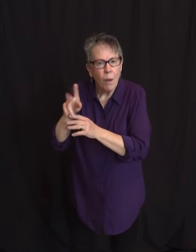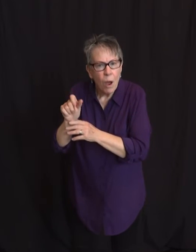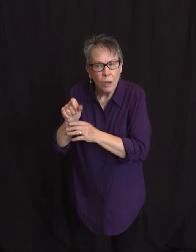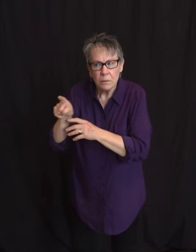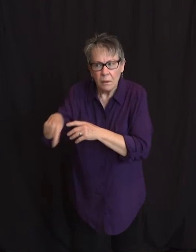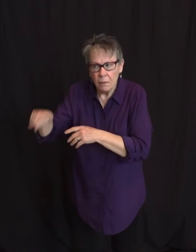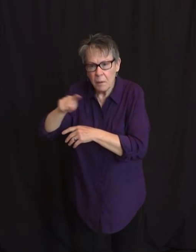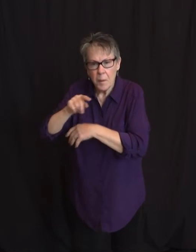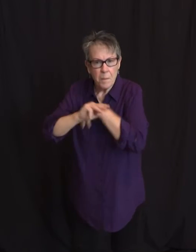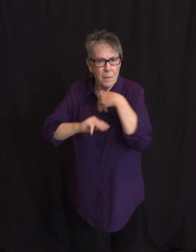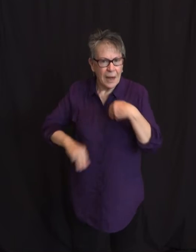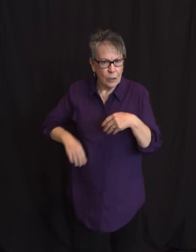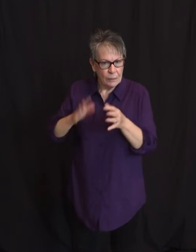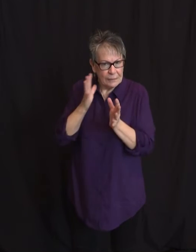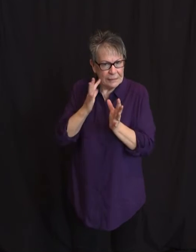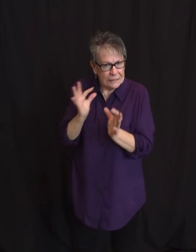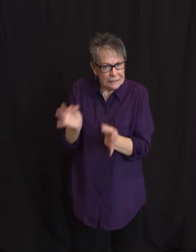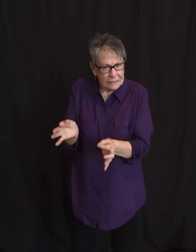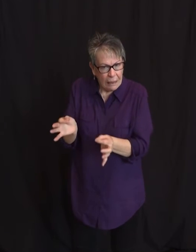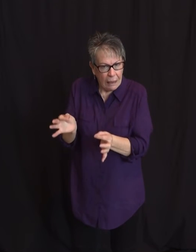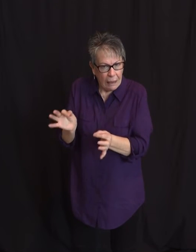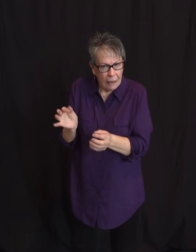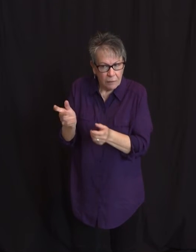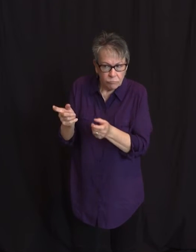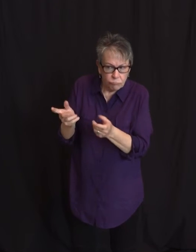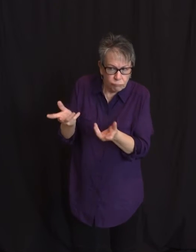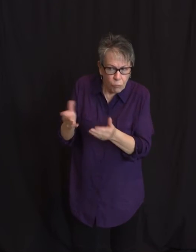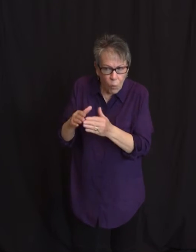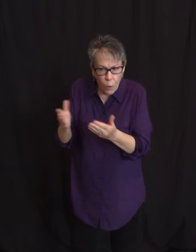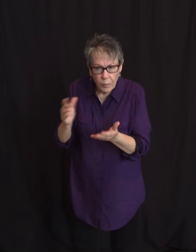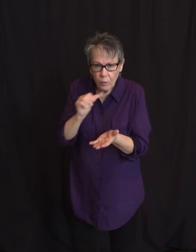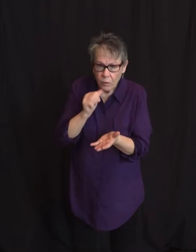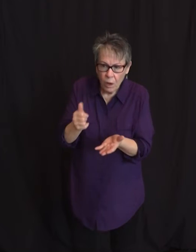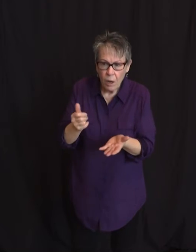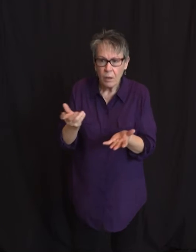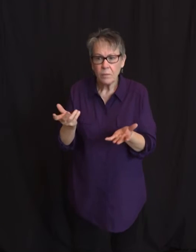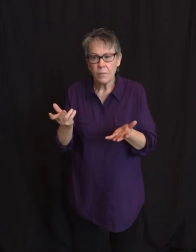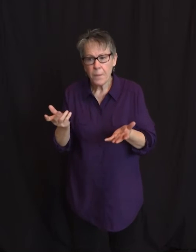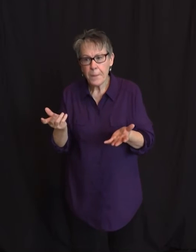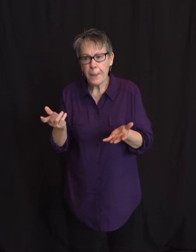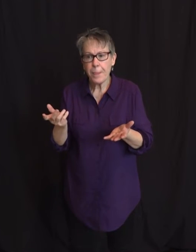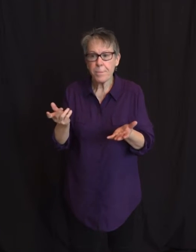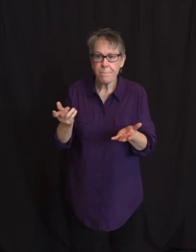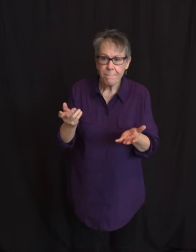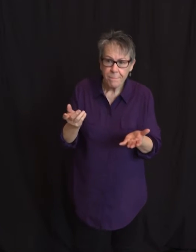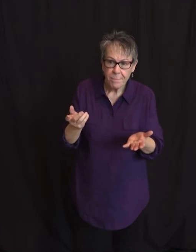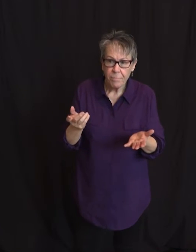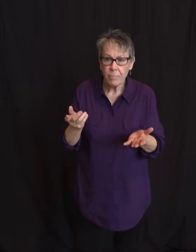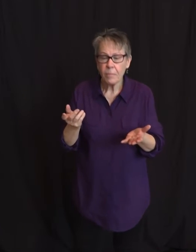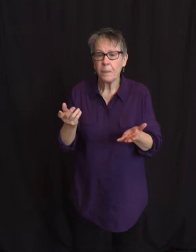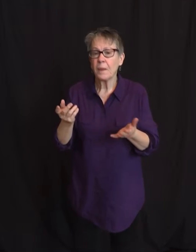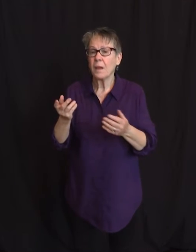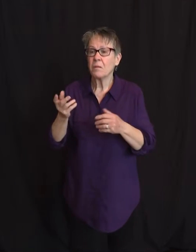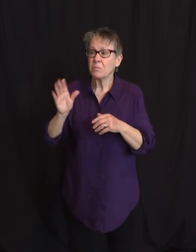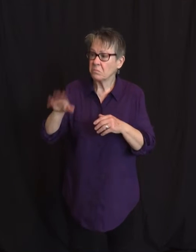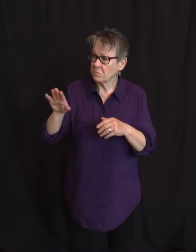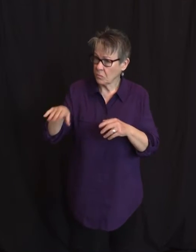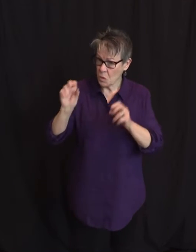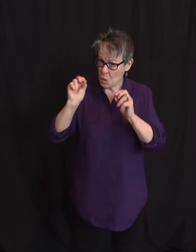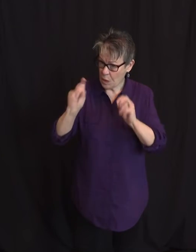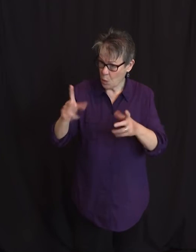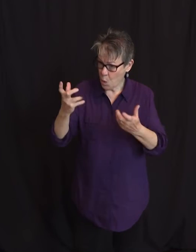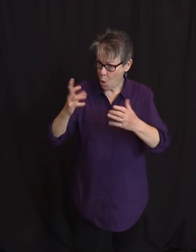that social distancing, masks, all of that's being enforced. So I can't say for sure because I haven't seen it with my own